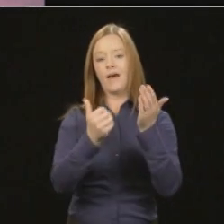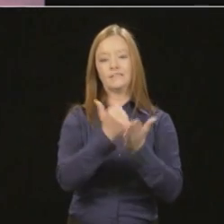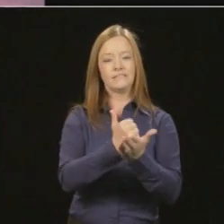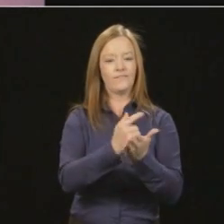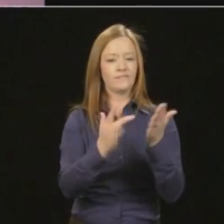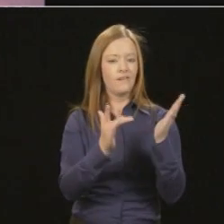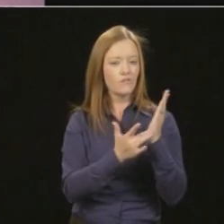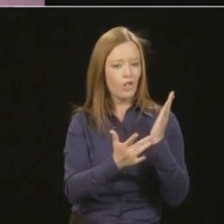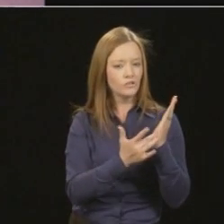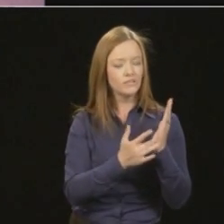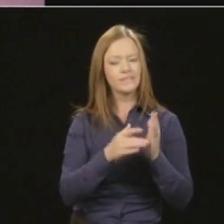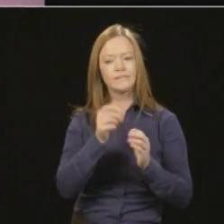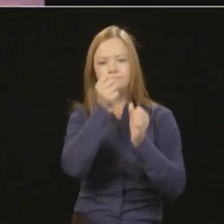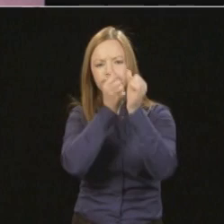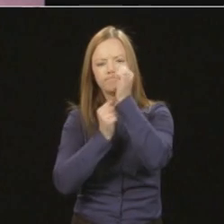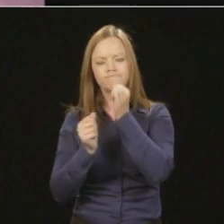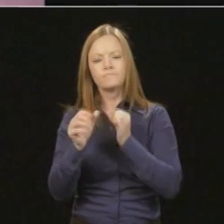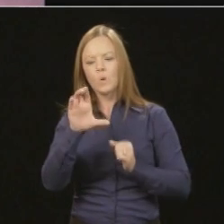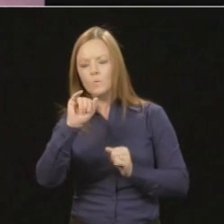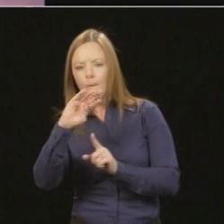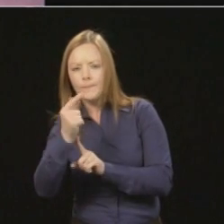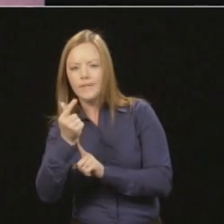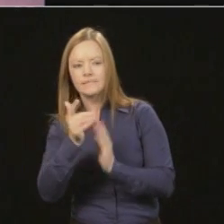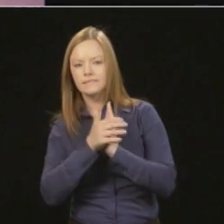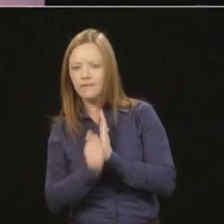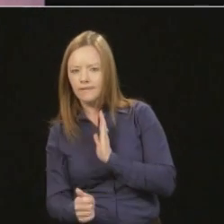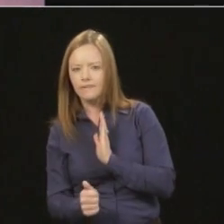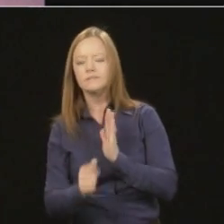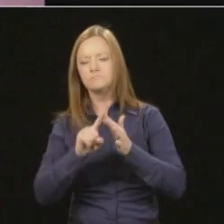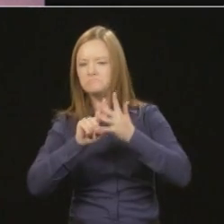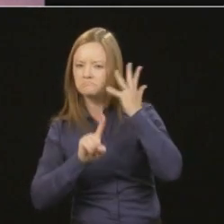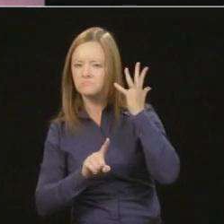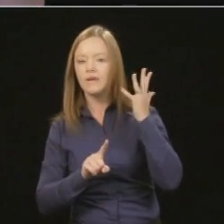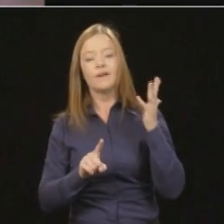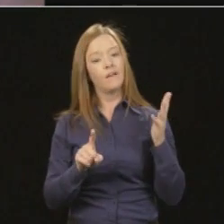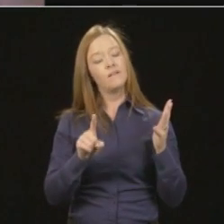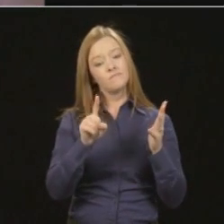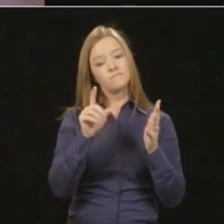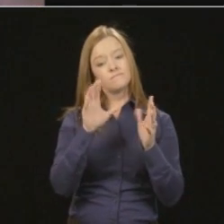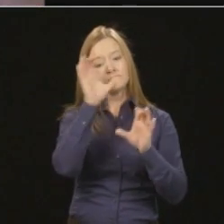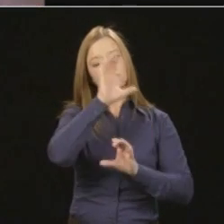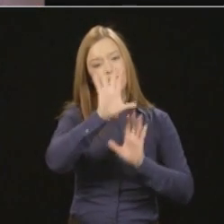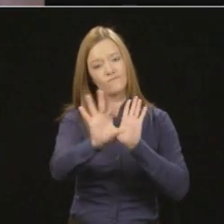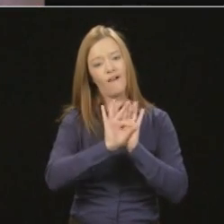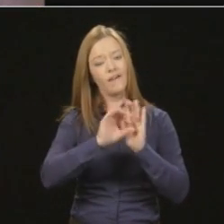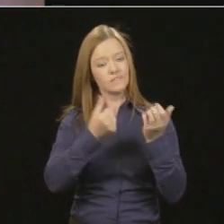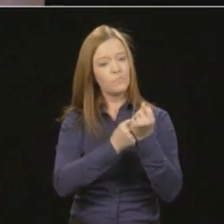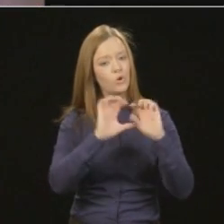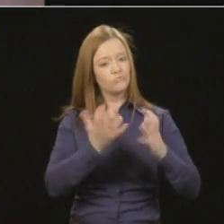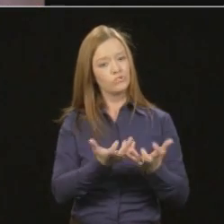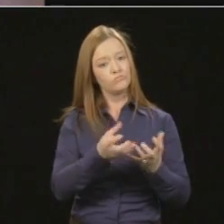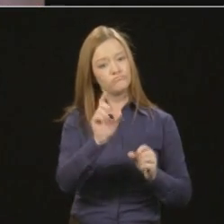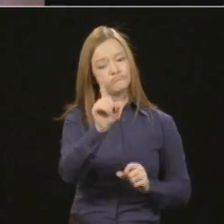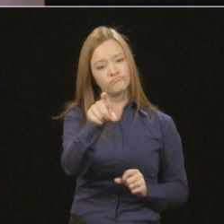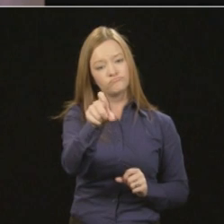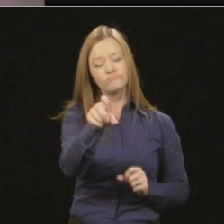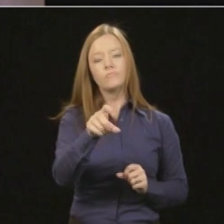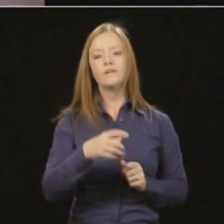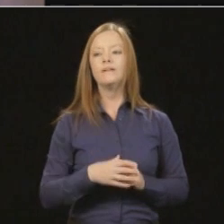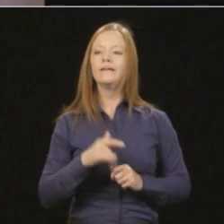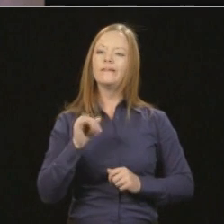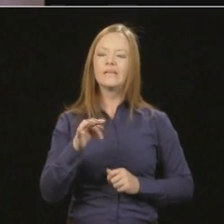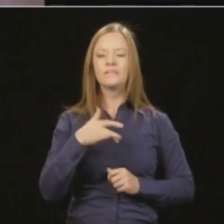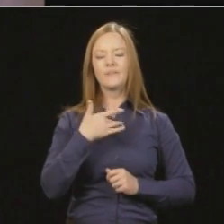etc. So don't underestimate the value of seeking out a support group. And don't be surprised if you find yourself feeling